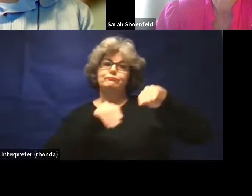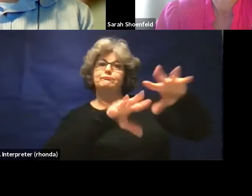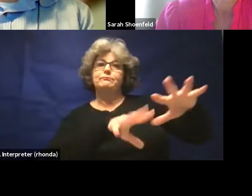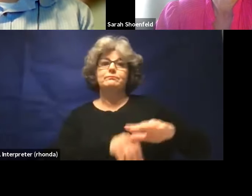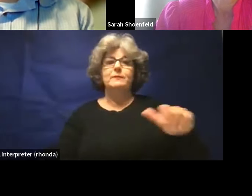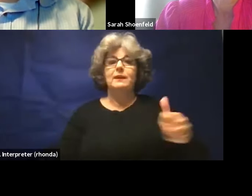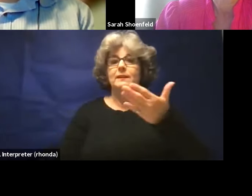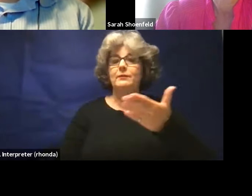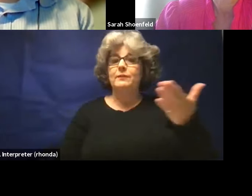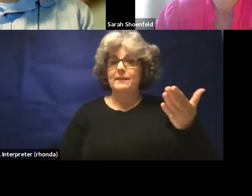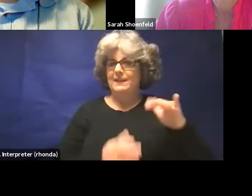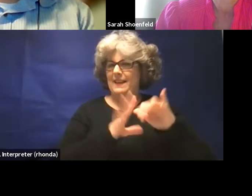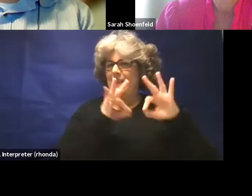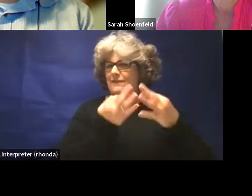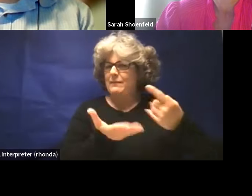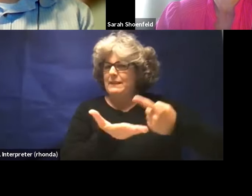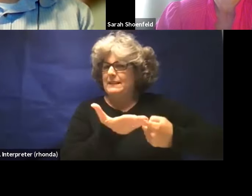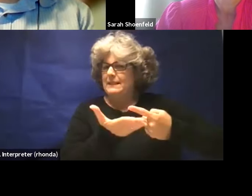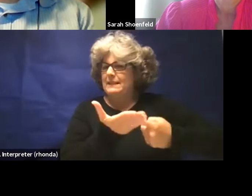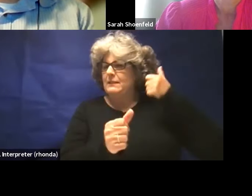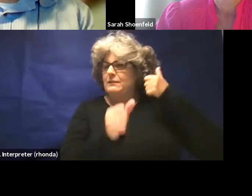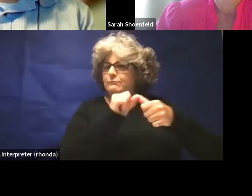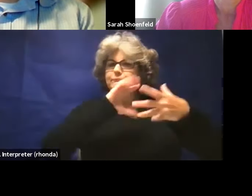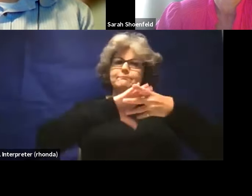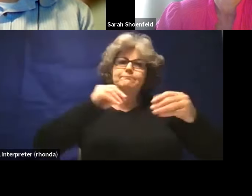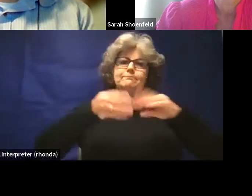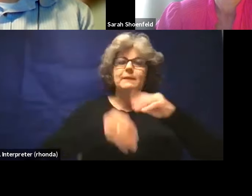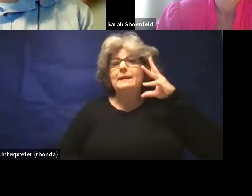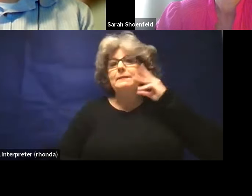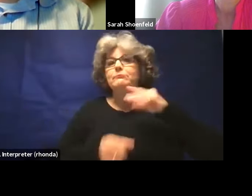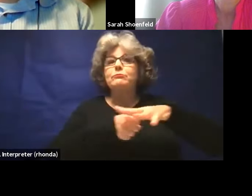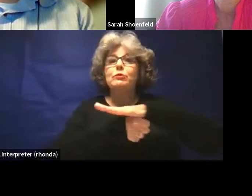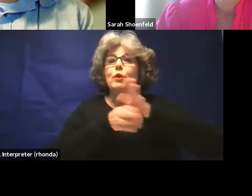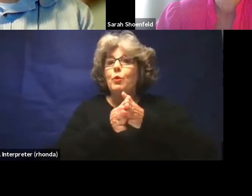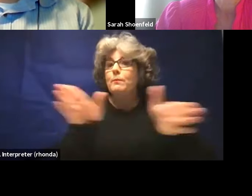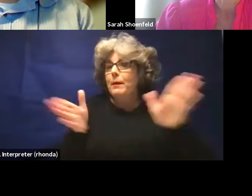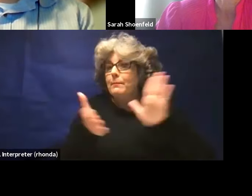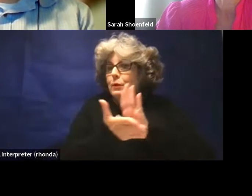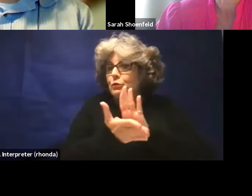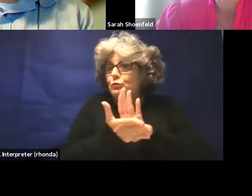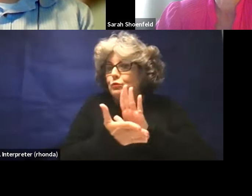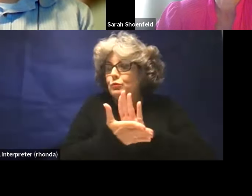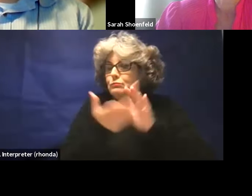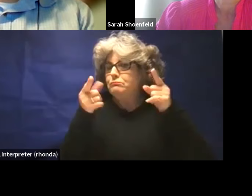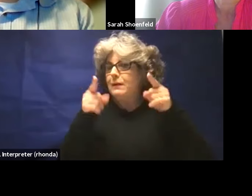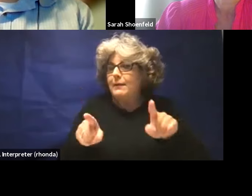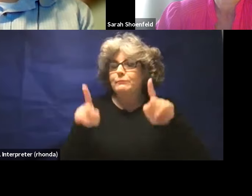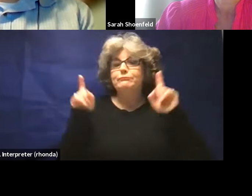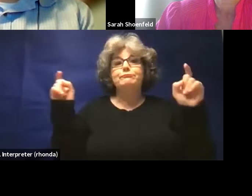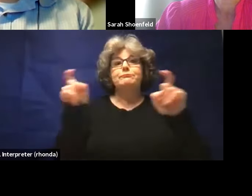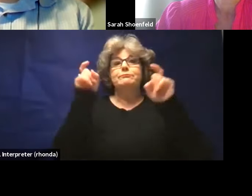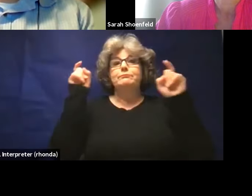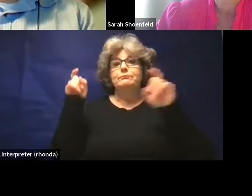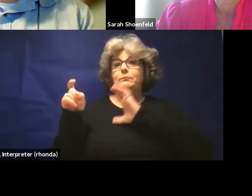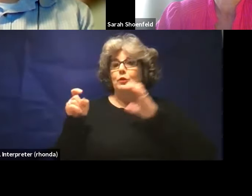else that the Sargovitz has talked about in recounting their experiences with the local public schools was having to celebrate